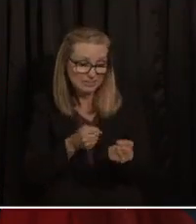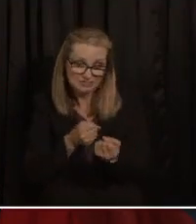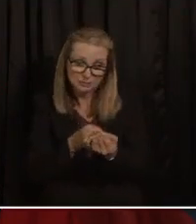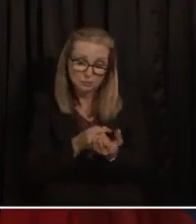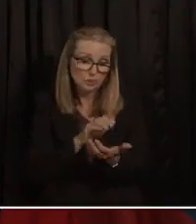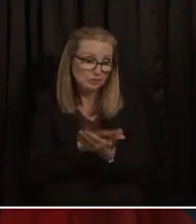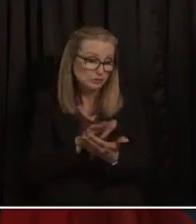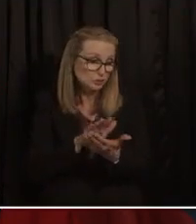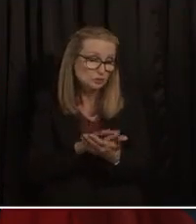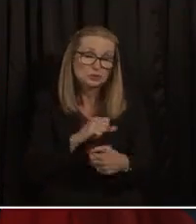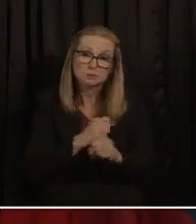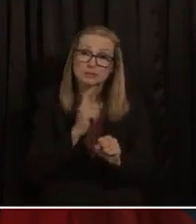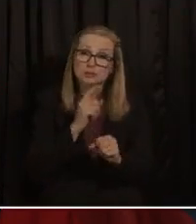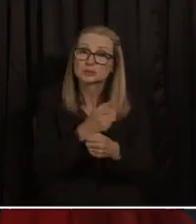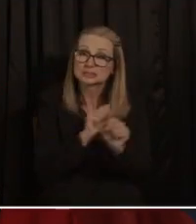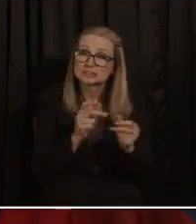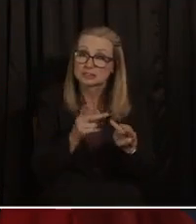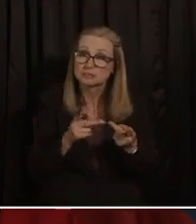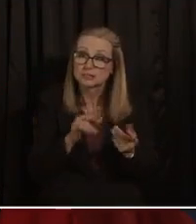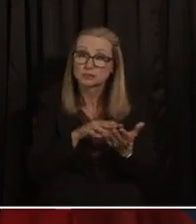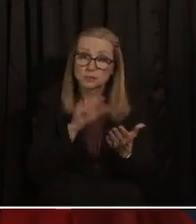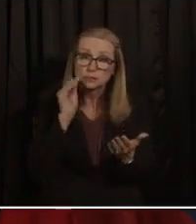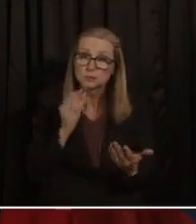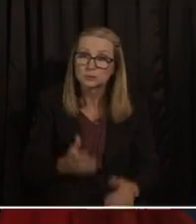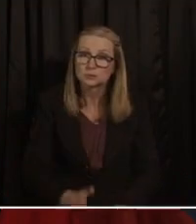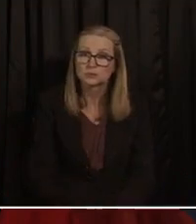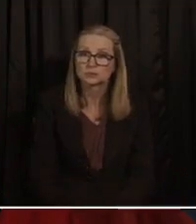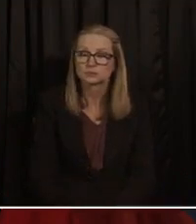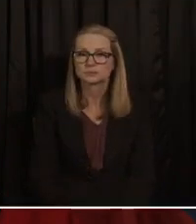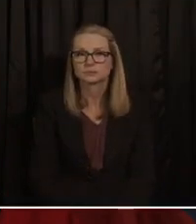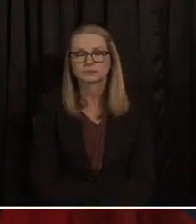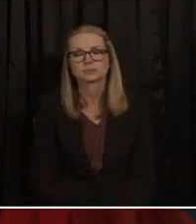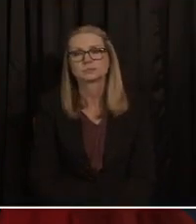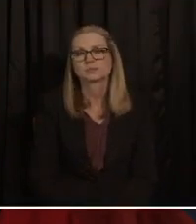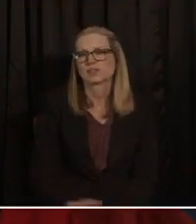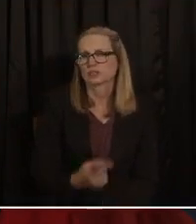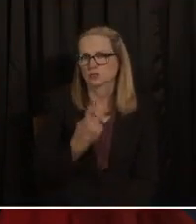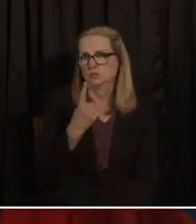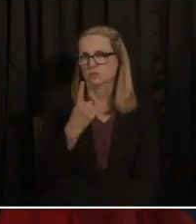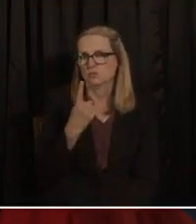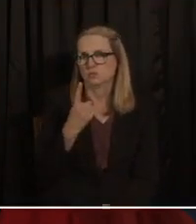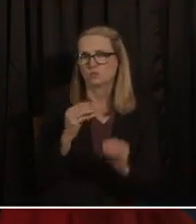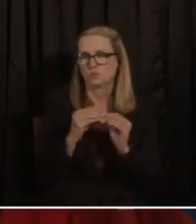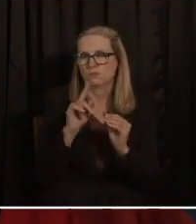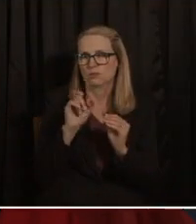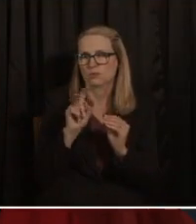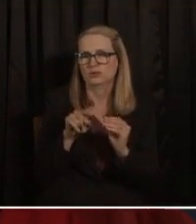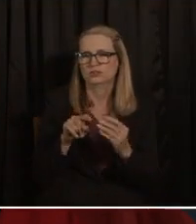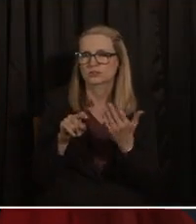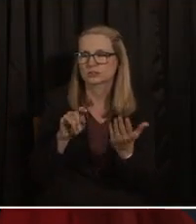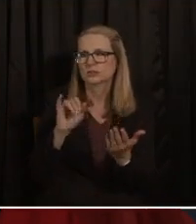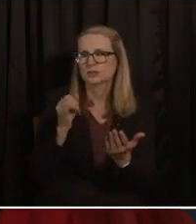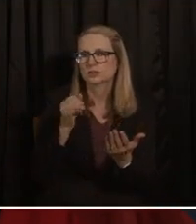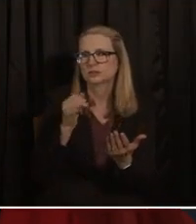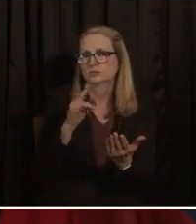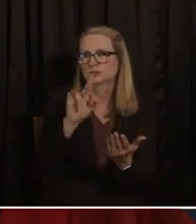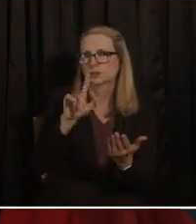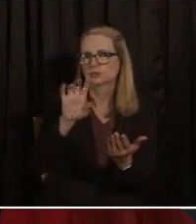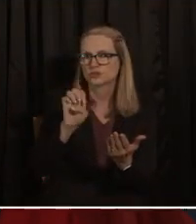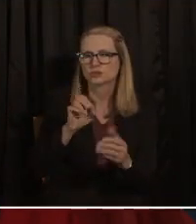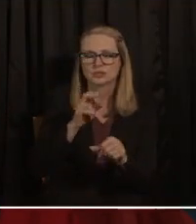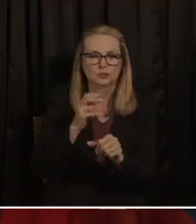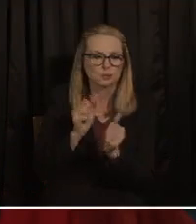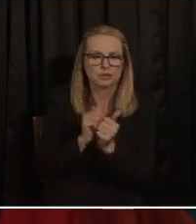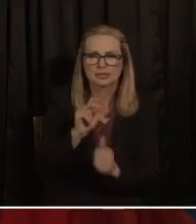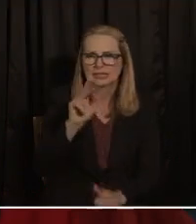in being safe places to learn. Yes, this is Julie Martin with KKTV. I was